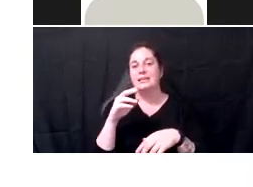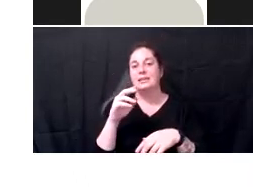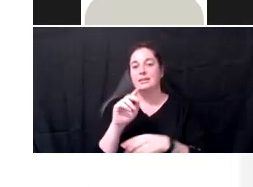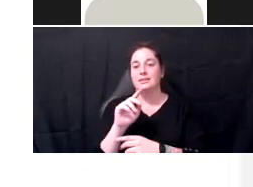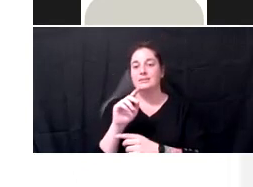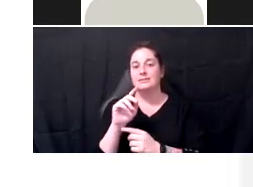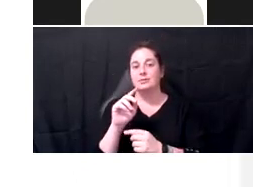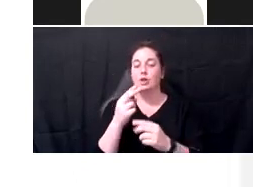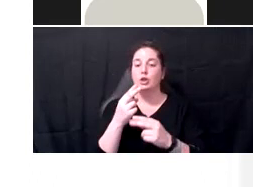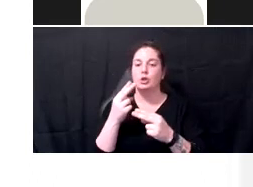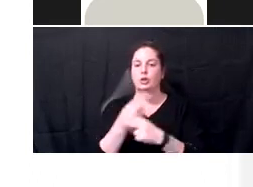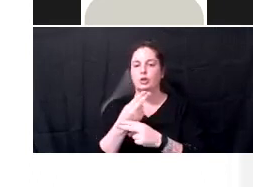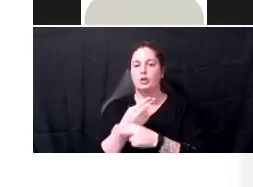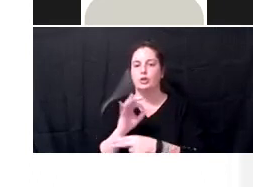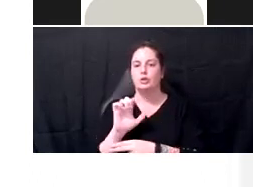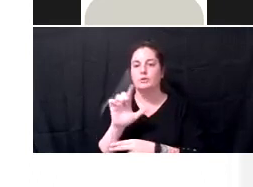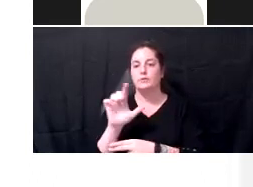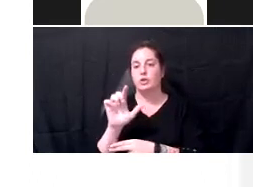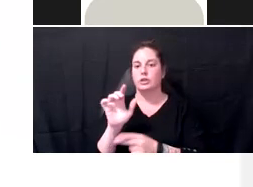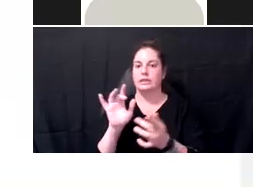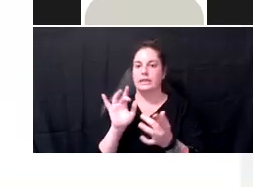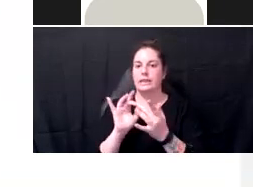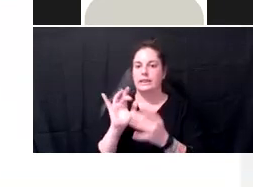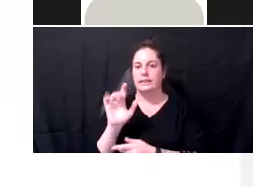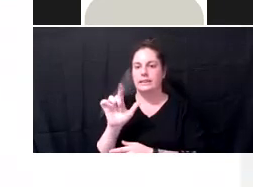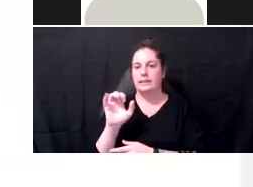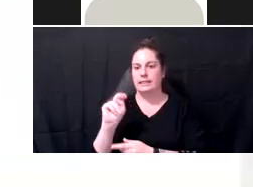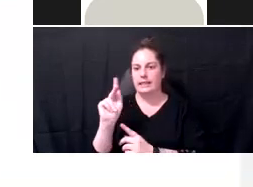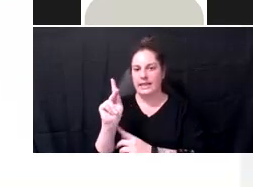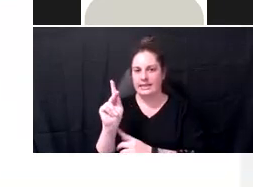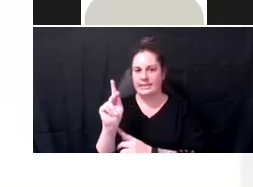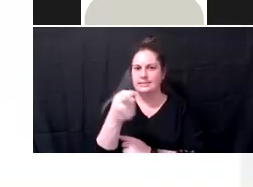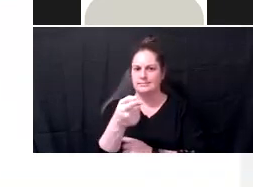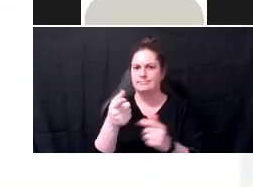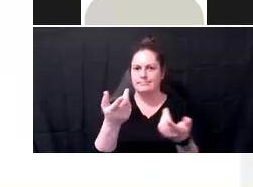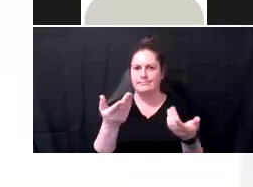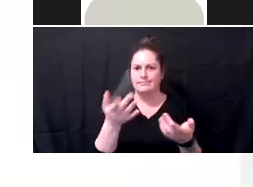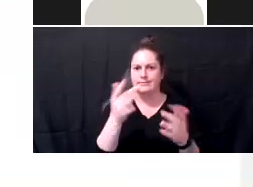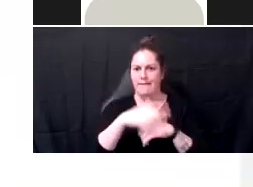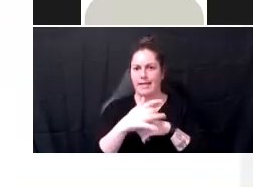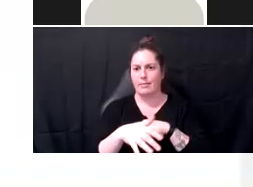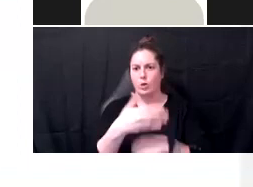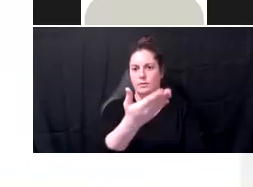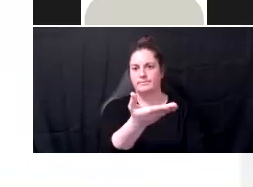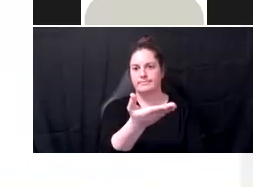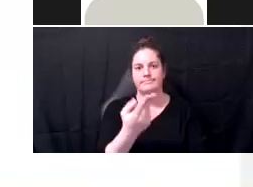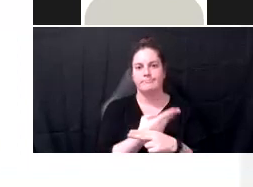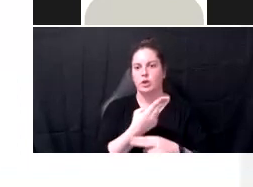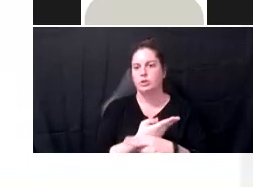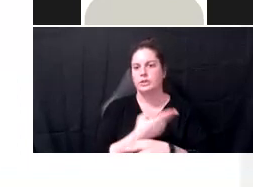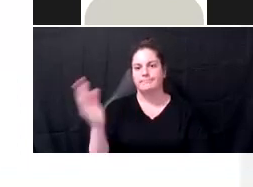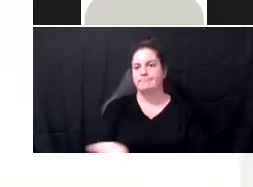okay? And I always tell students, you can use this conversion tool to your liking. I don't want